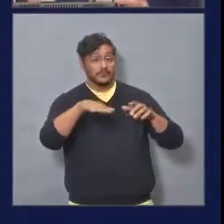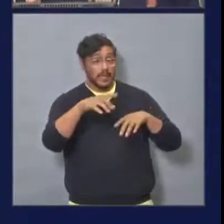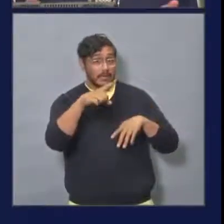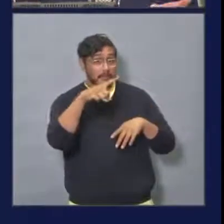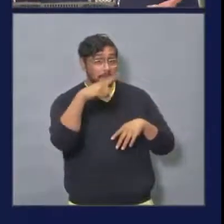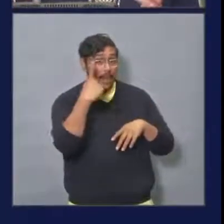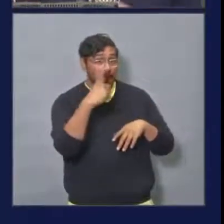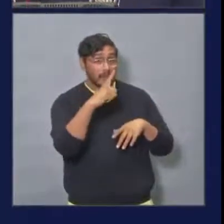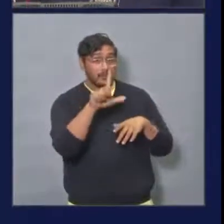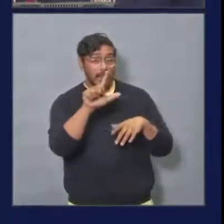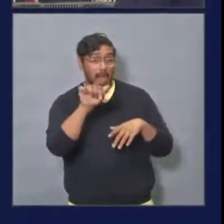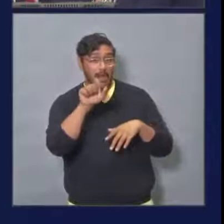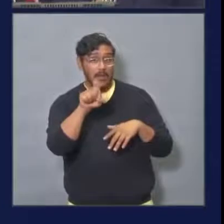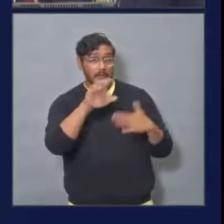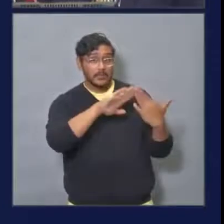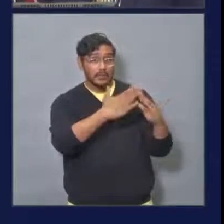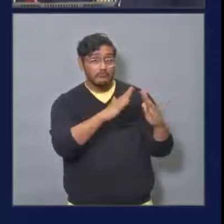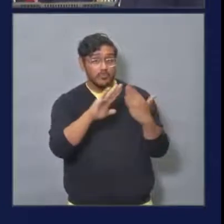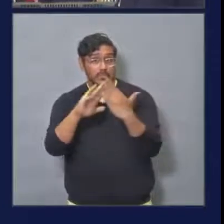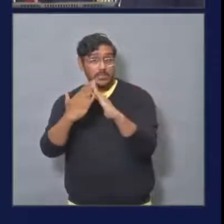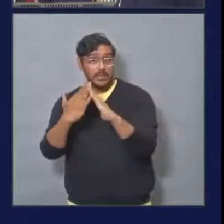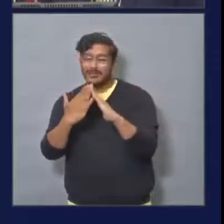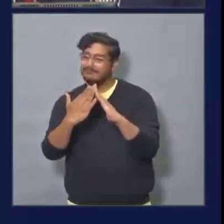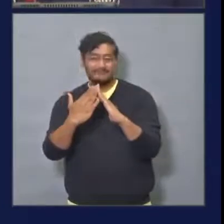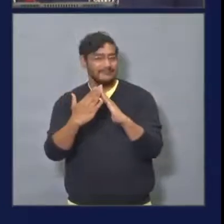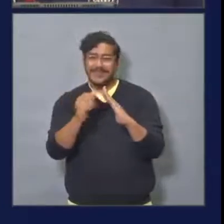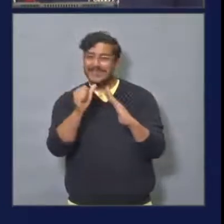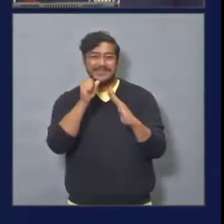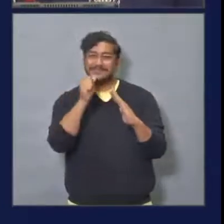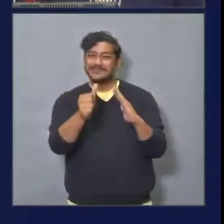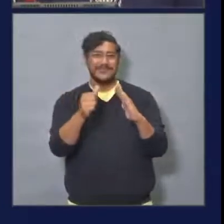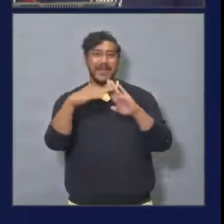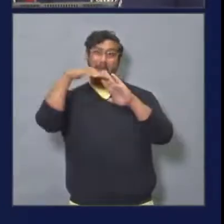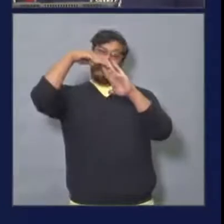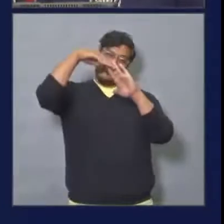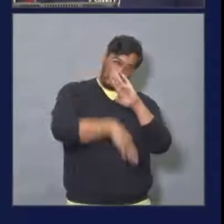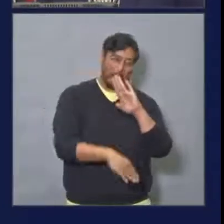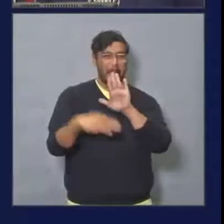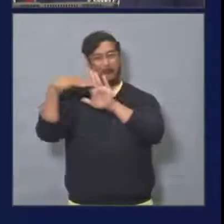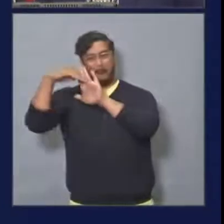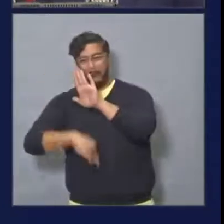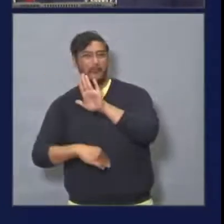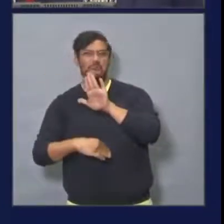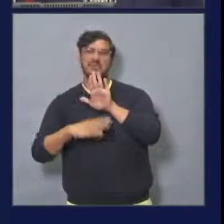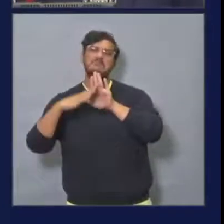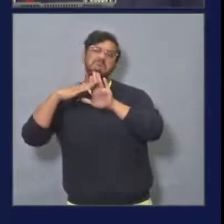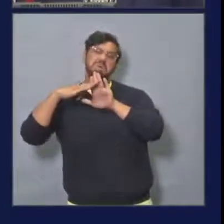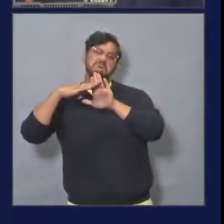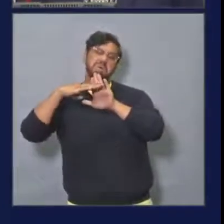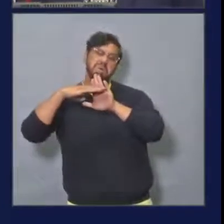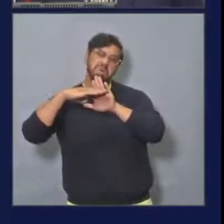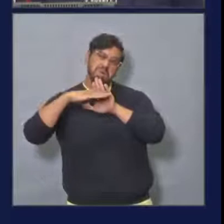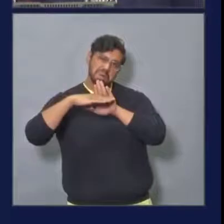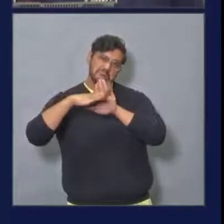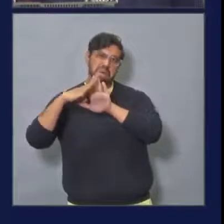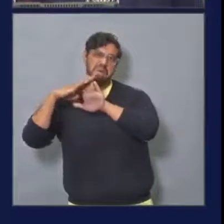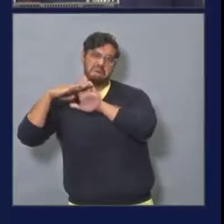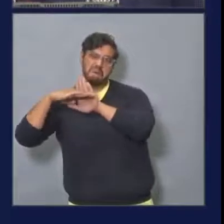and Latinx, Latinos, has not been as much as that we've seen among our white